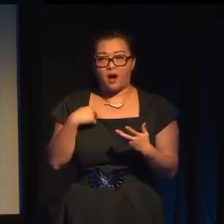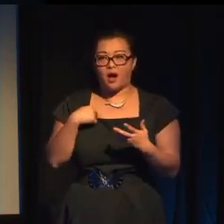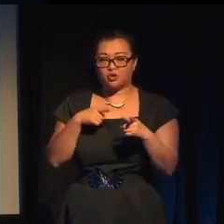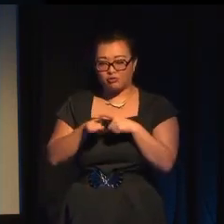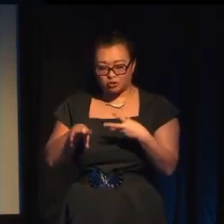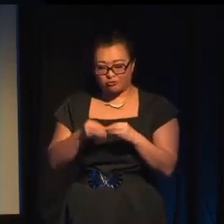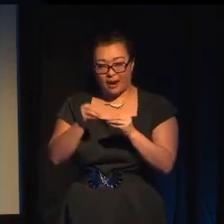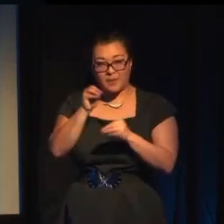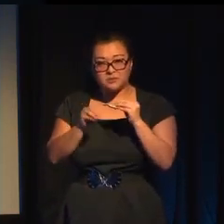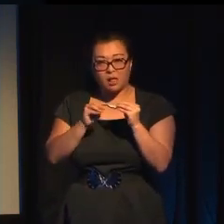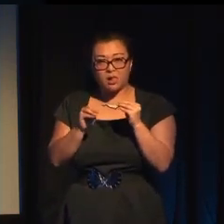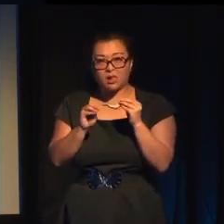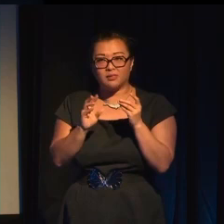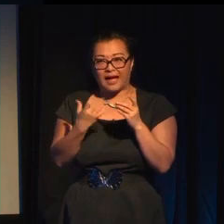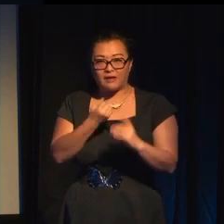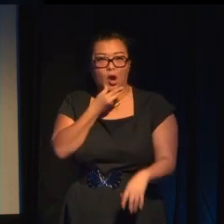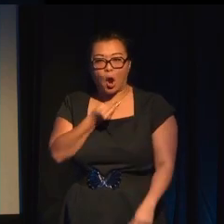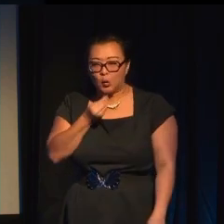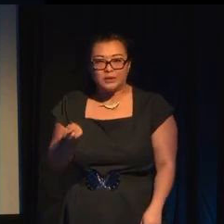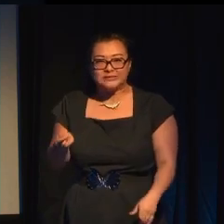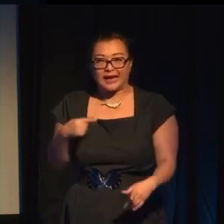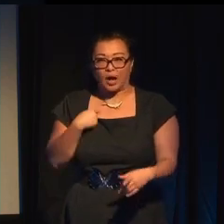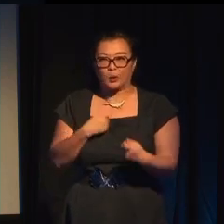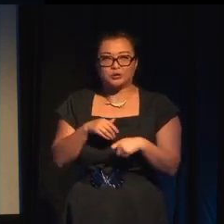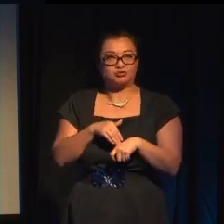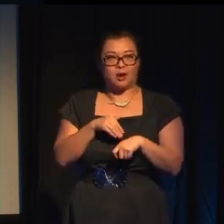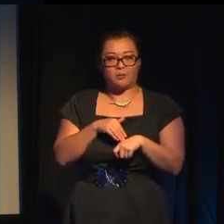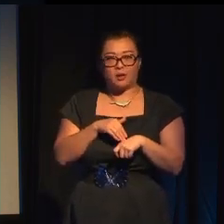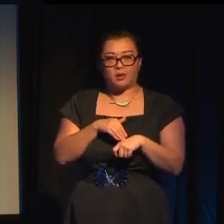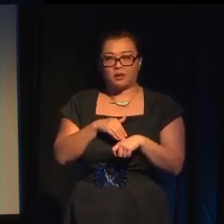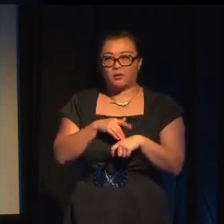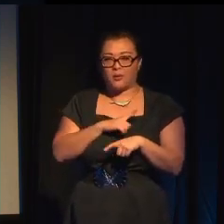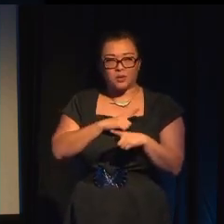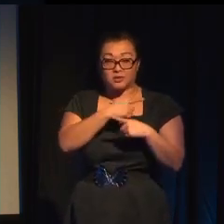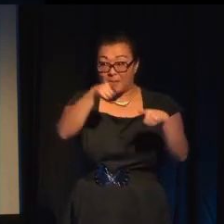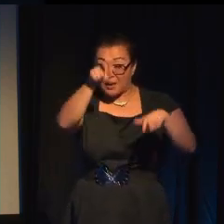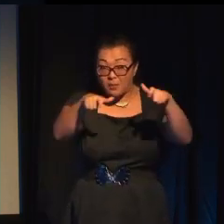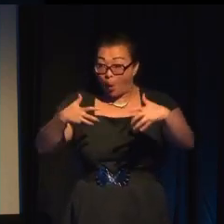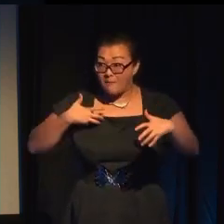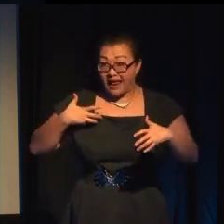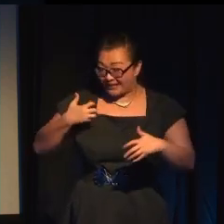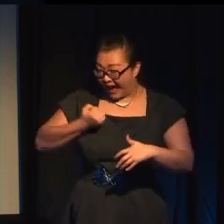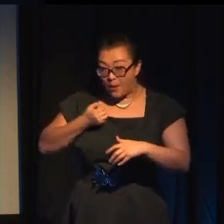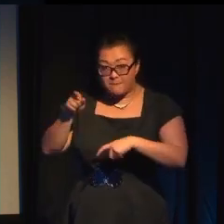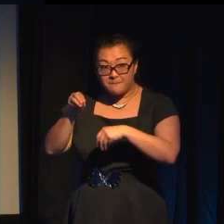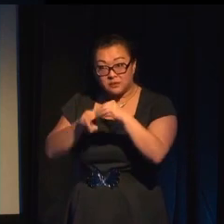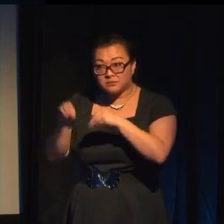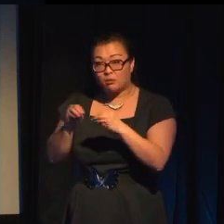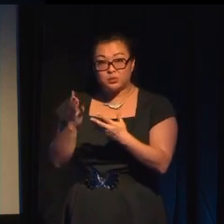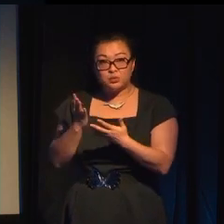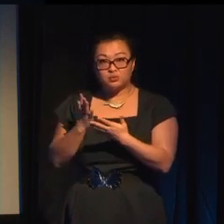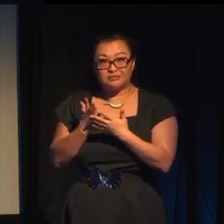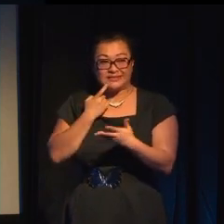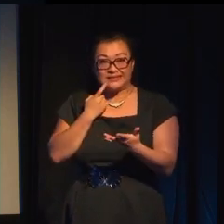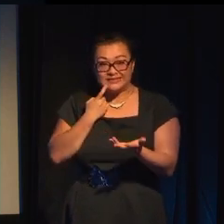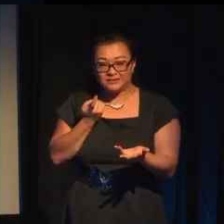And the reason for that was because people complained that our games were too easy. So most people, really liked the fact that we wanted to move on. What we can